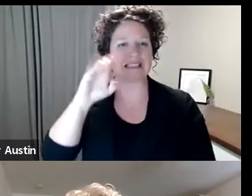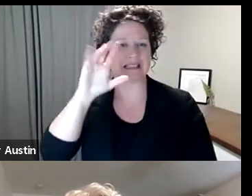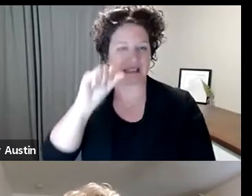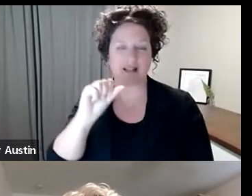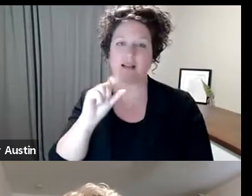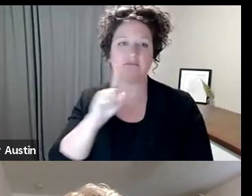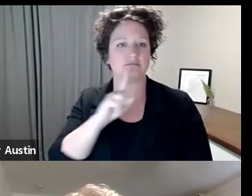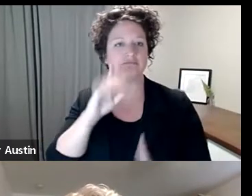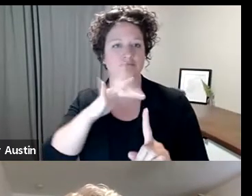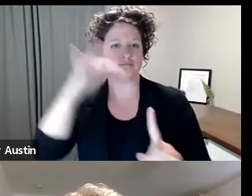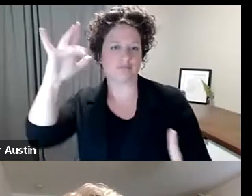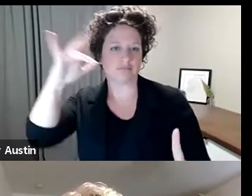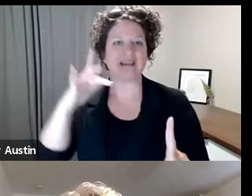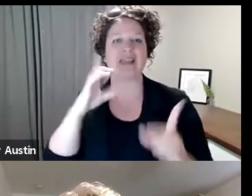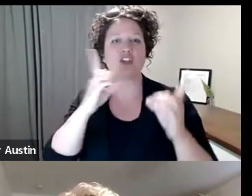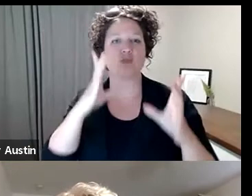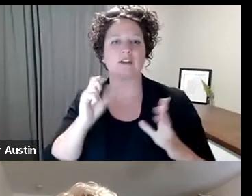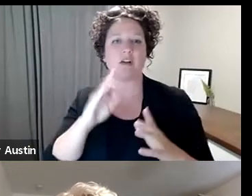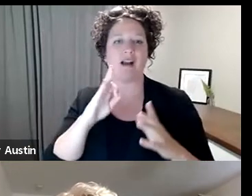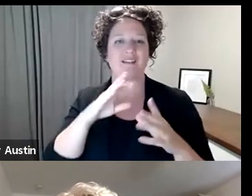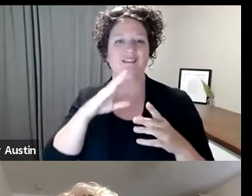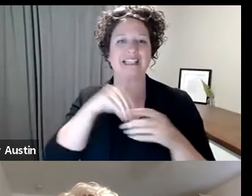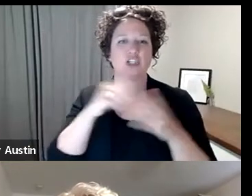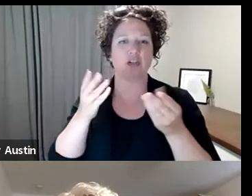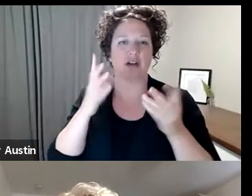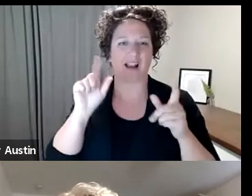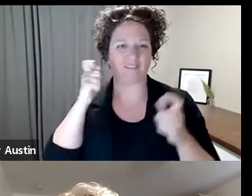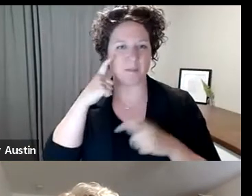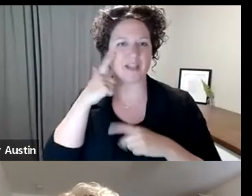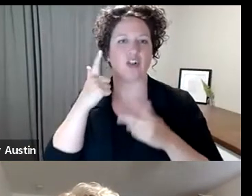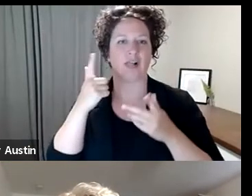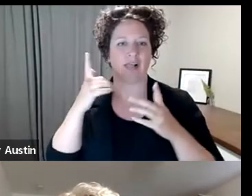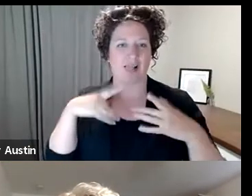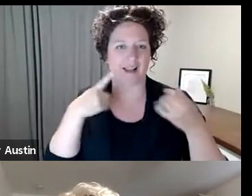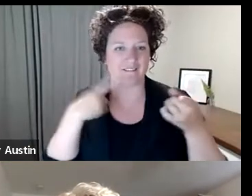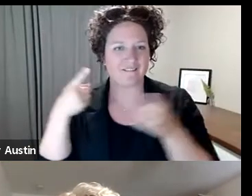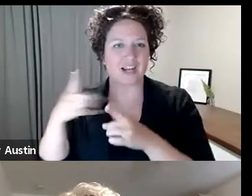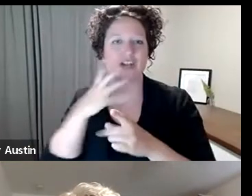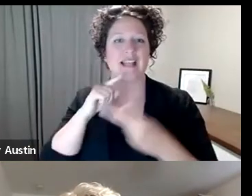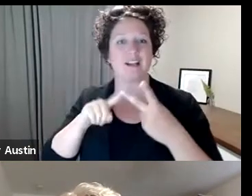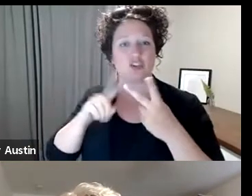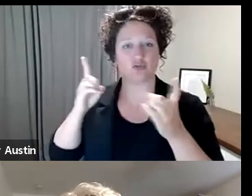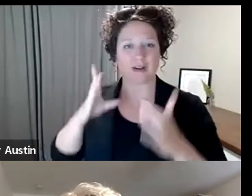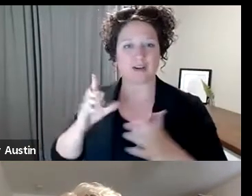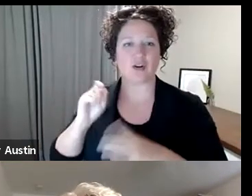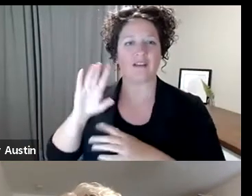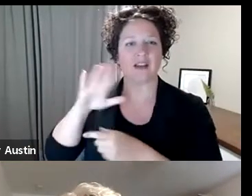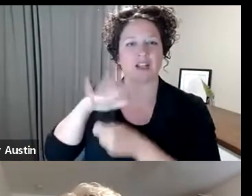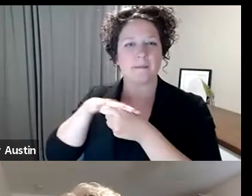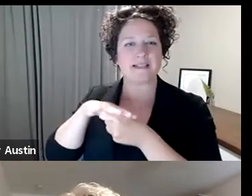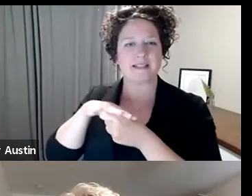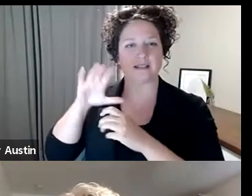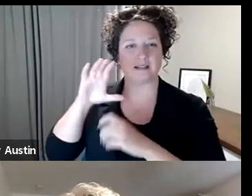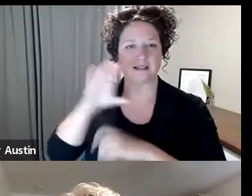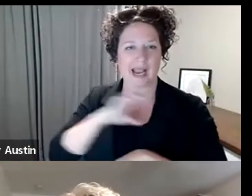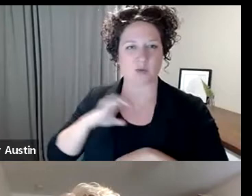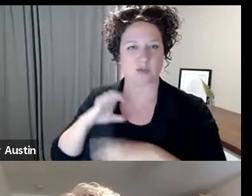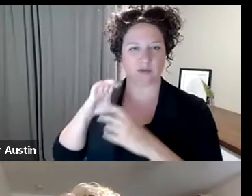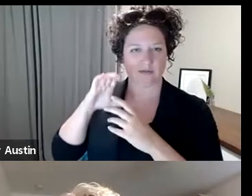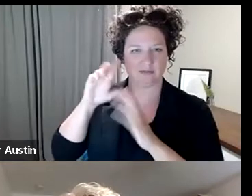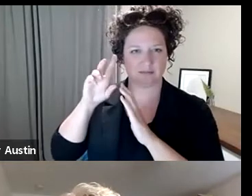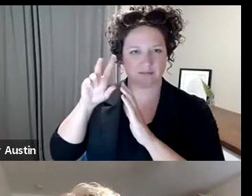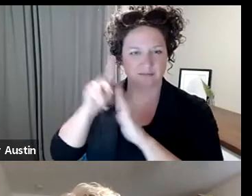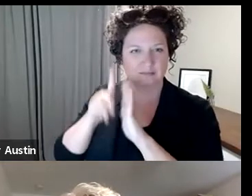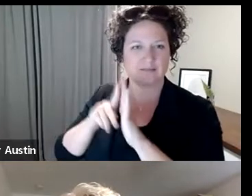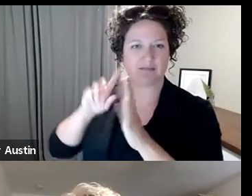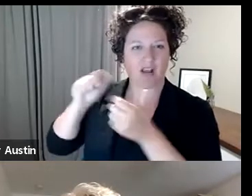of serving as the Director of Intergovernmental Affairs and Director of the Domestic Policy Council under President Obama. She